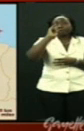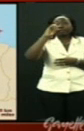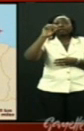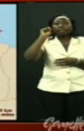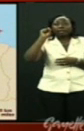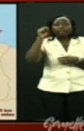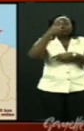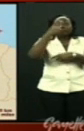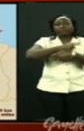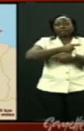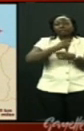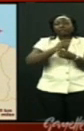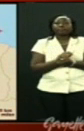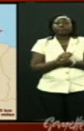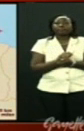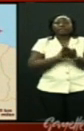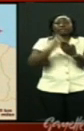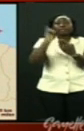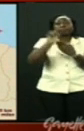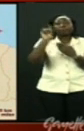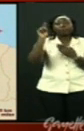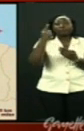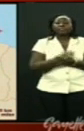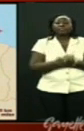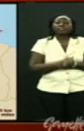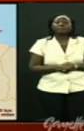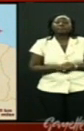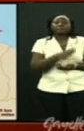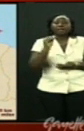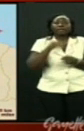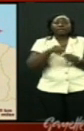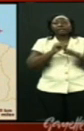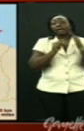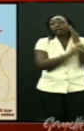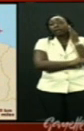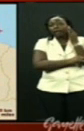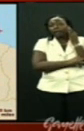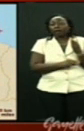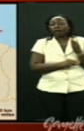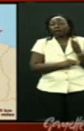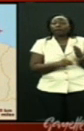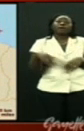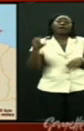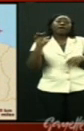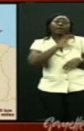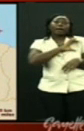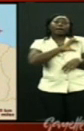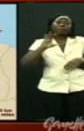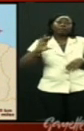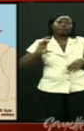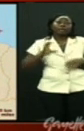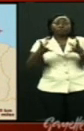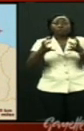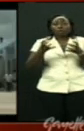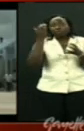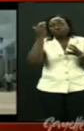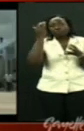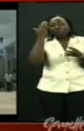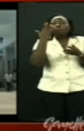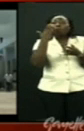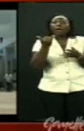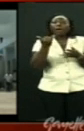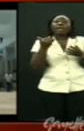of another childbirth death at New Amsterdam Hospital, the Cabinet has called for an inquiry into maternal deaths. 4